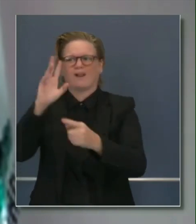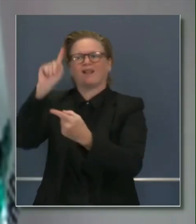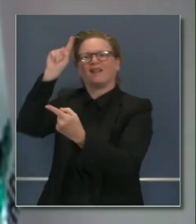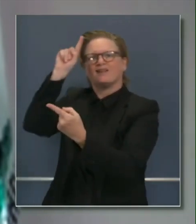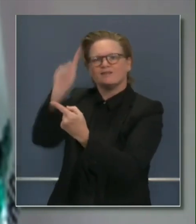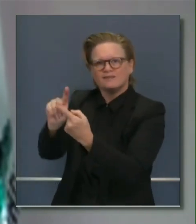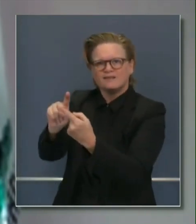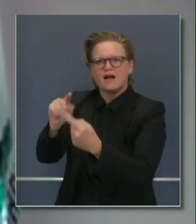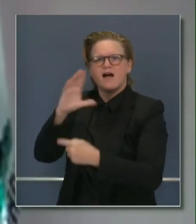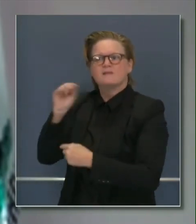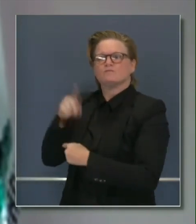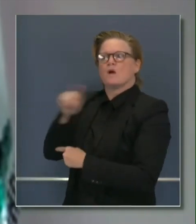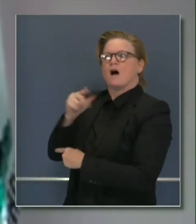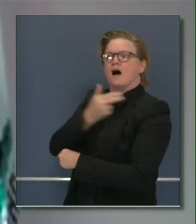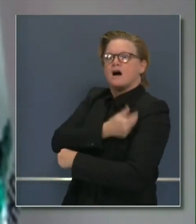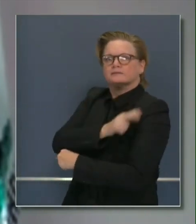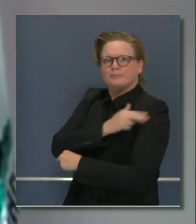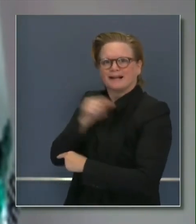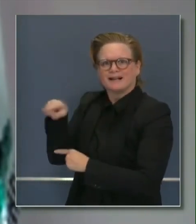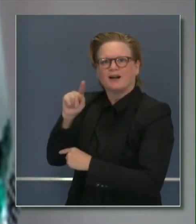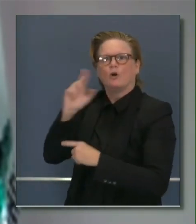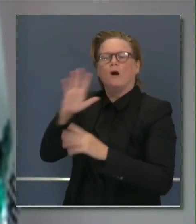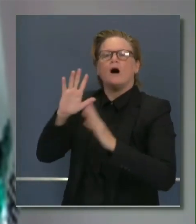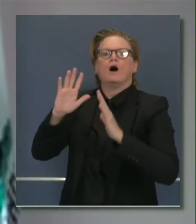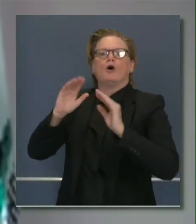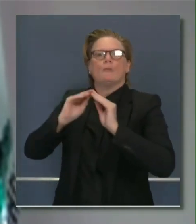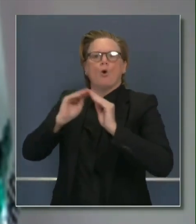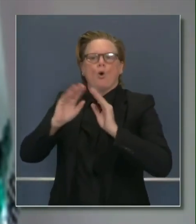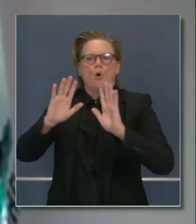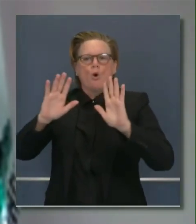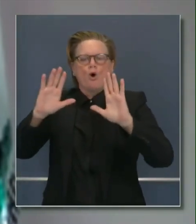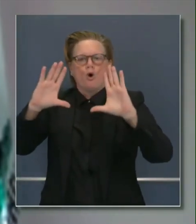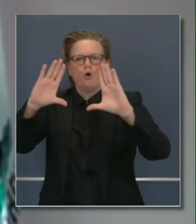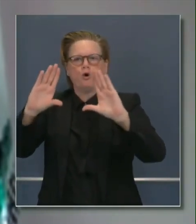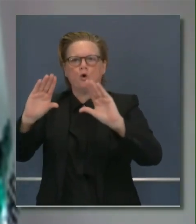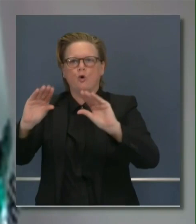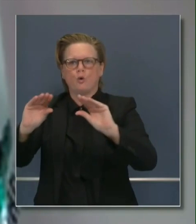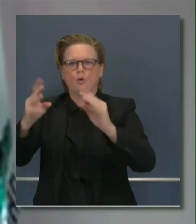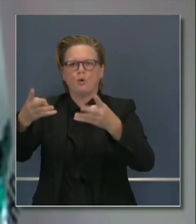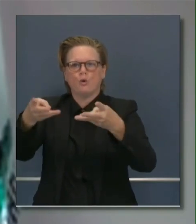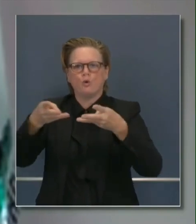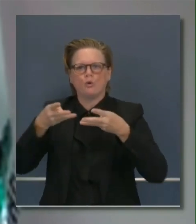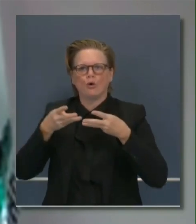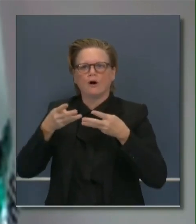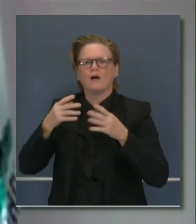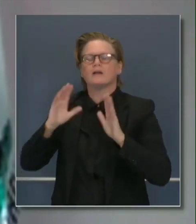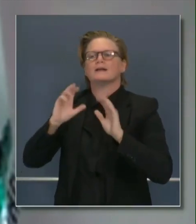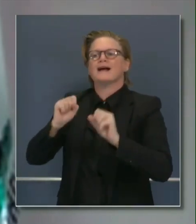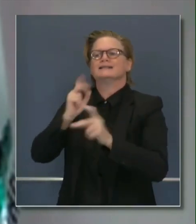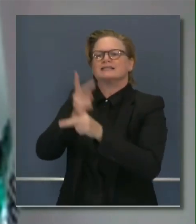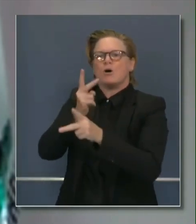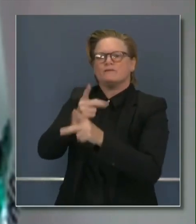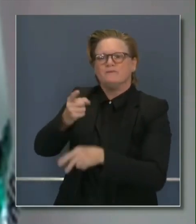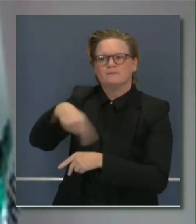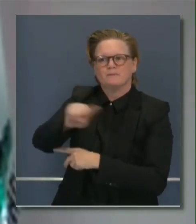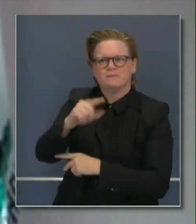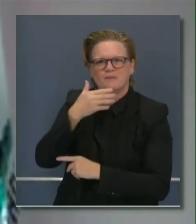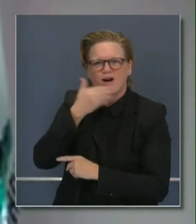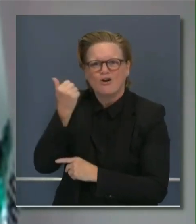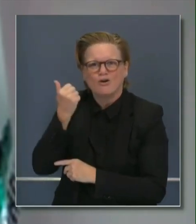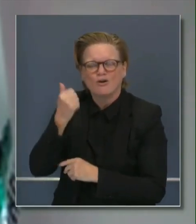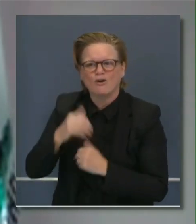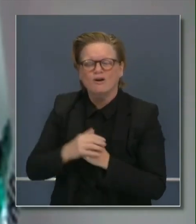governor said, to save lives now. The evidence, we have our own experience with this. We've seen other